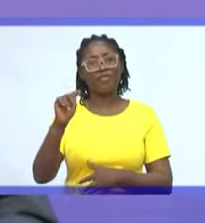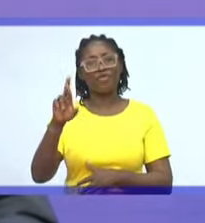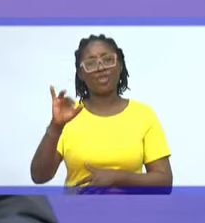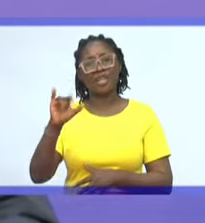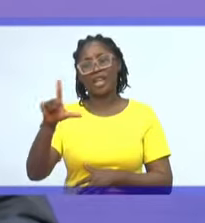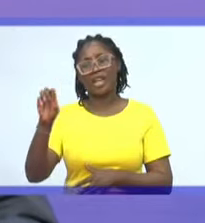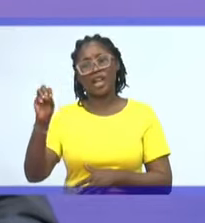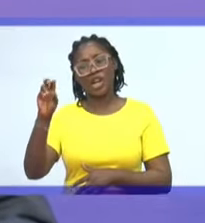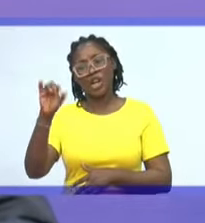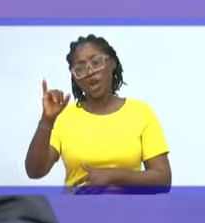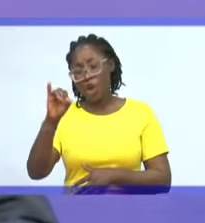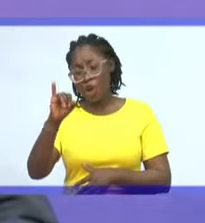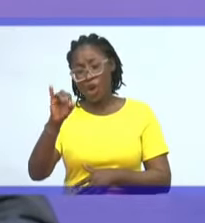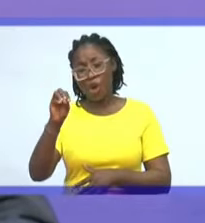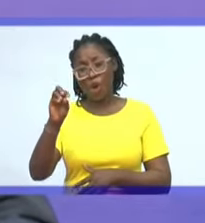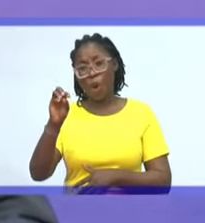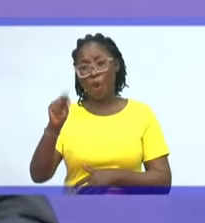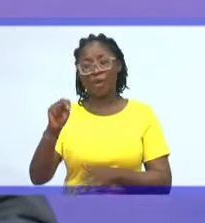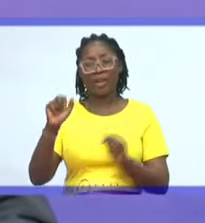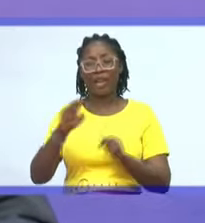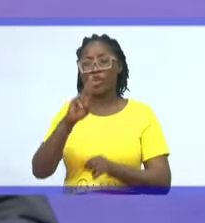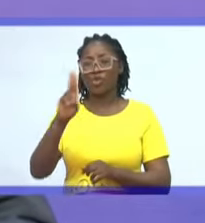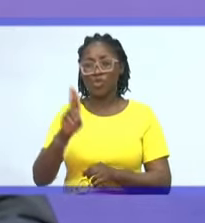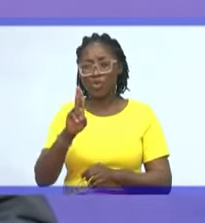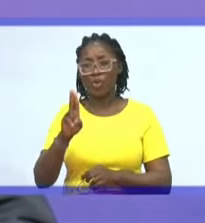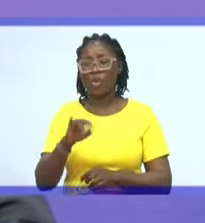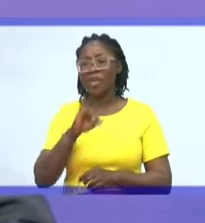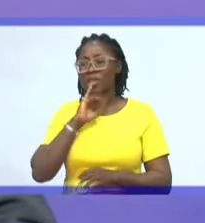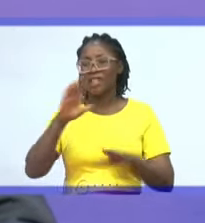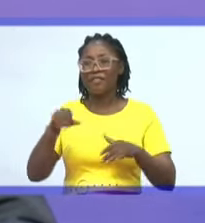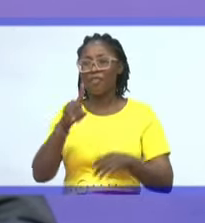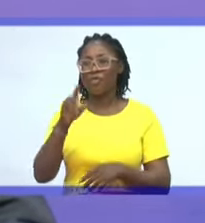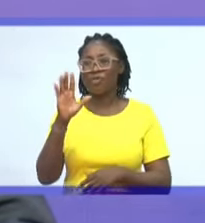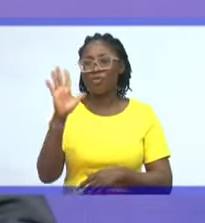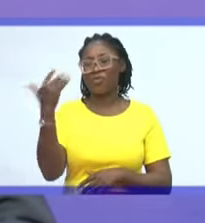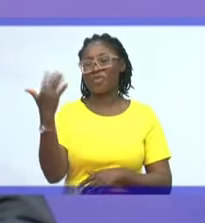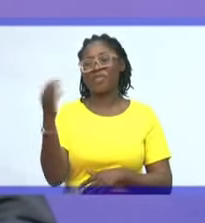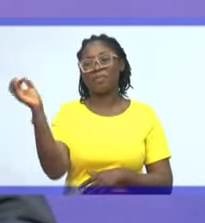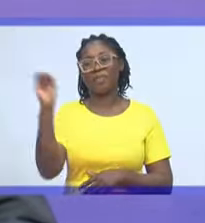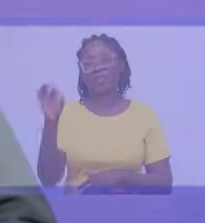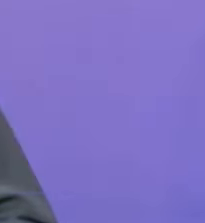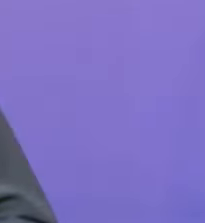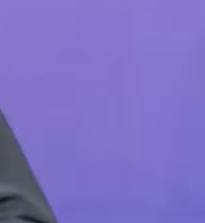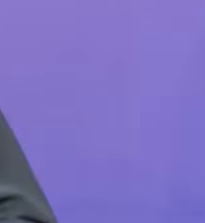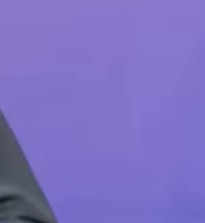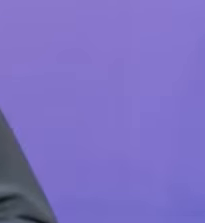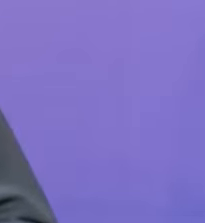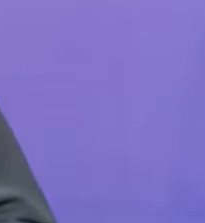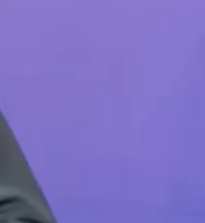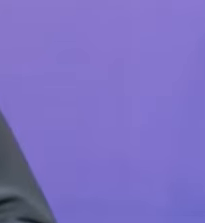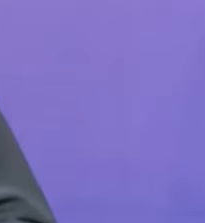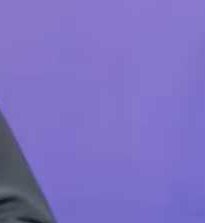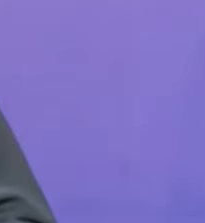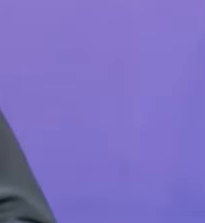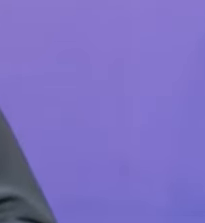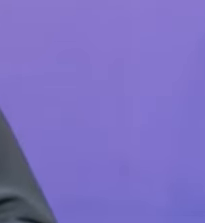to 20% at best of the value of services and products that, and works that you're